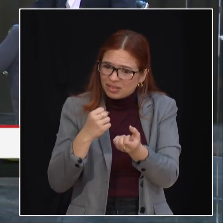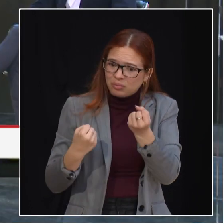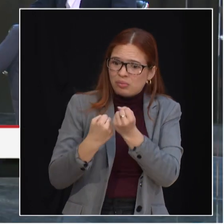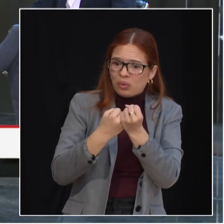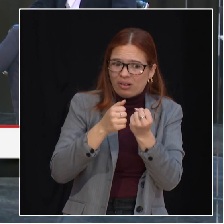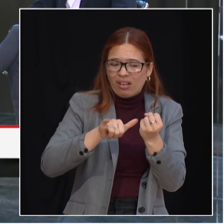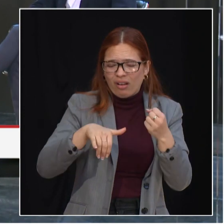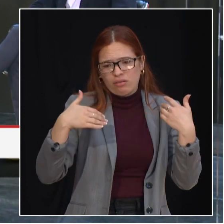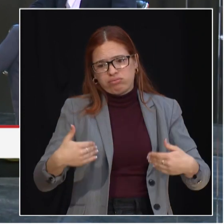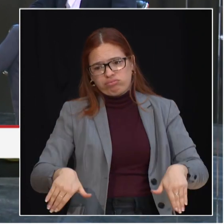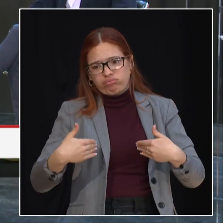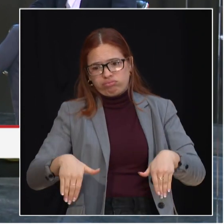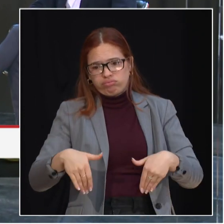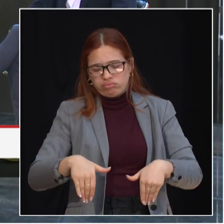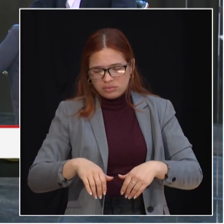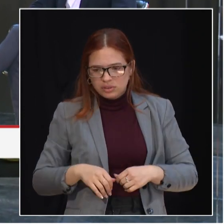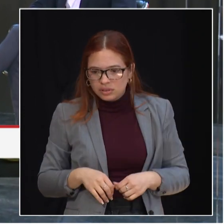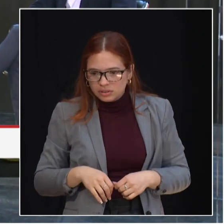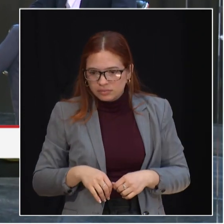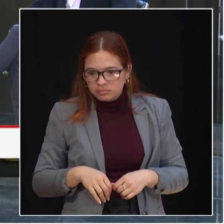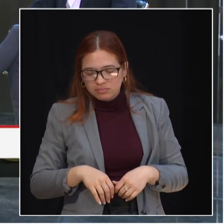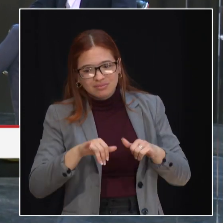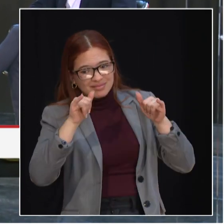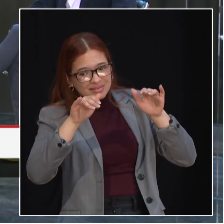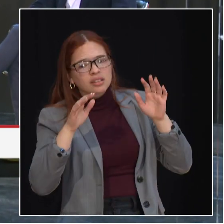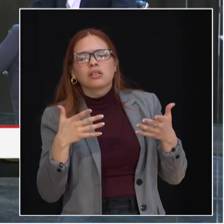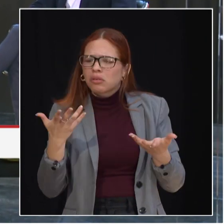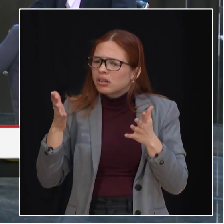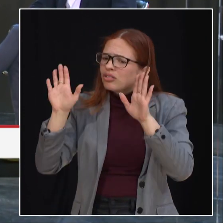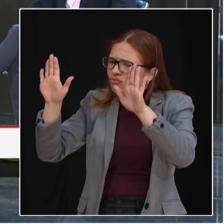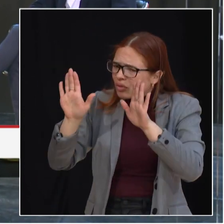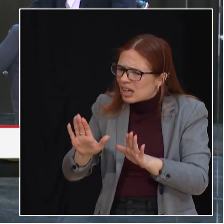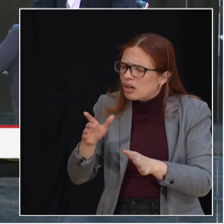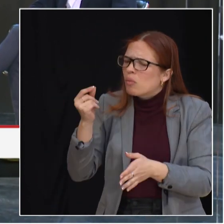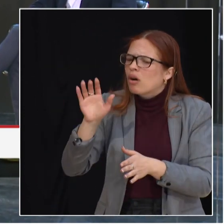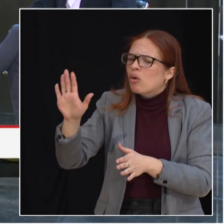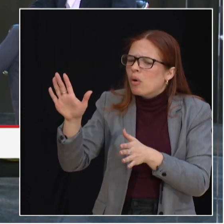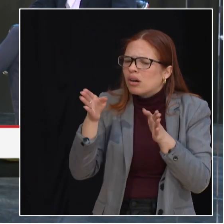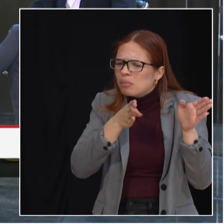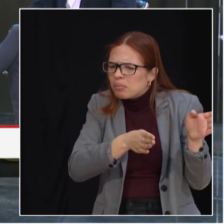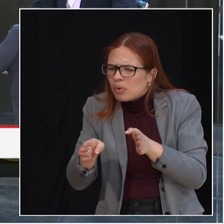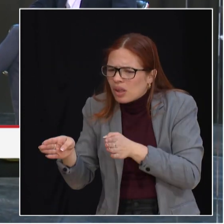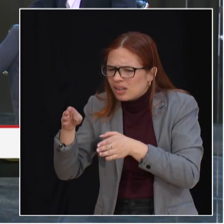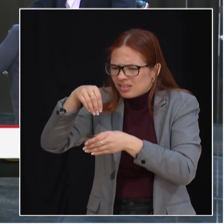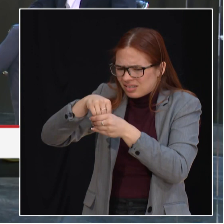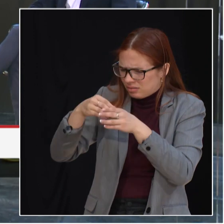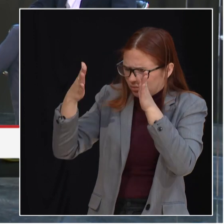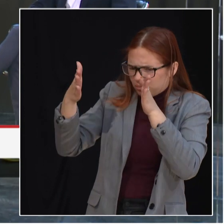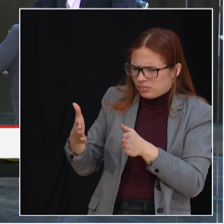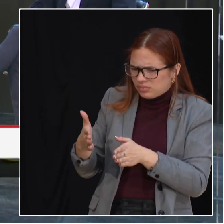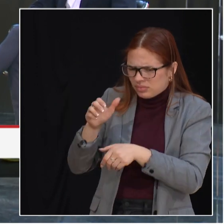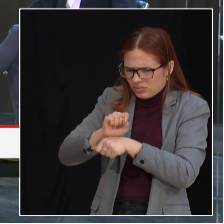So also, how have your plans for in-person work changed or been modified as you all are expanding